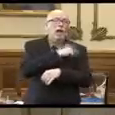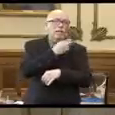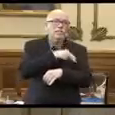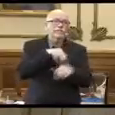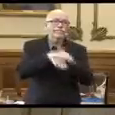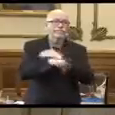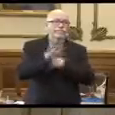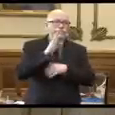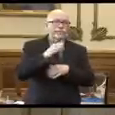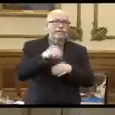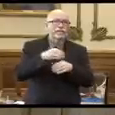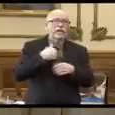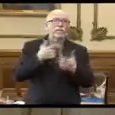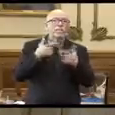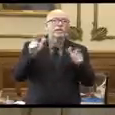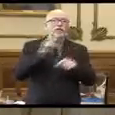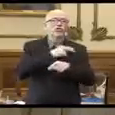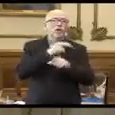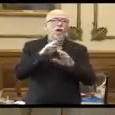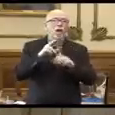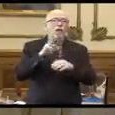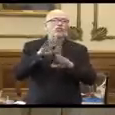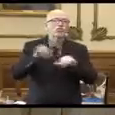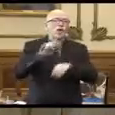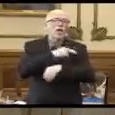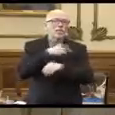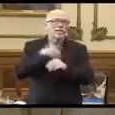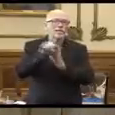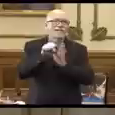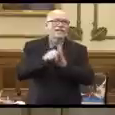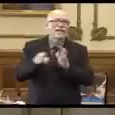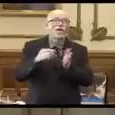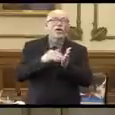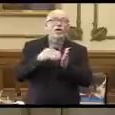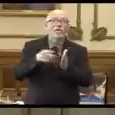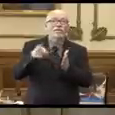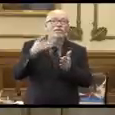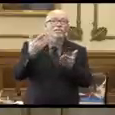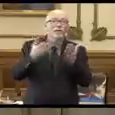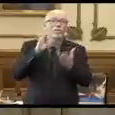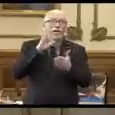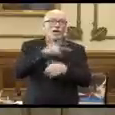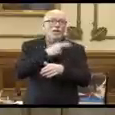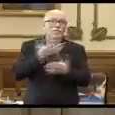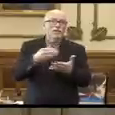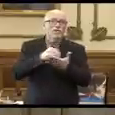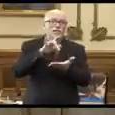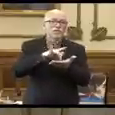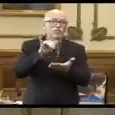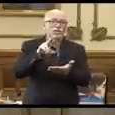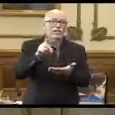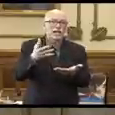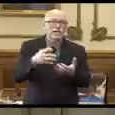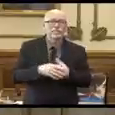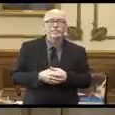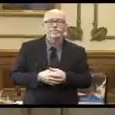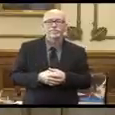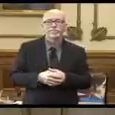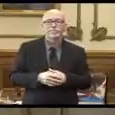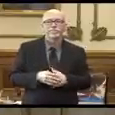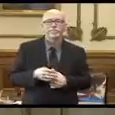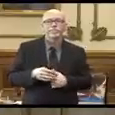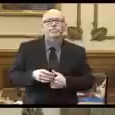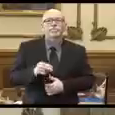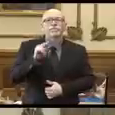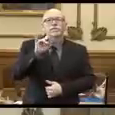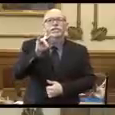in our biggest children's hospitals in the state. And so oftentimes they may be hospitalized here in central Indiana for that.